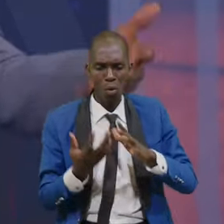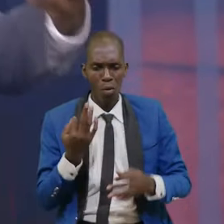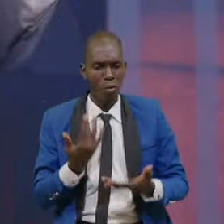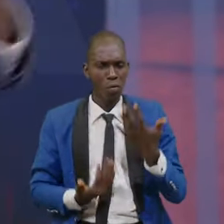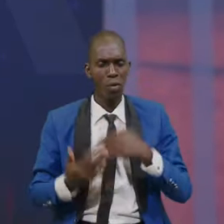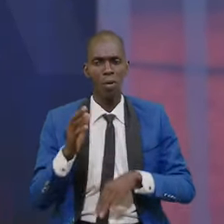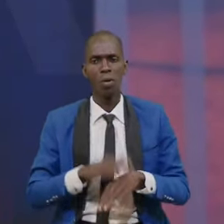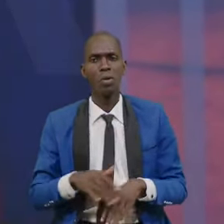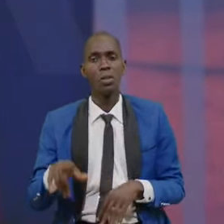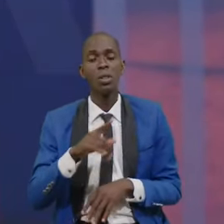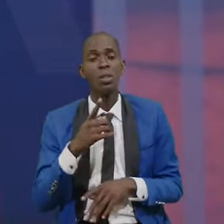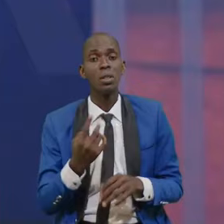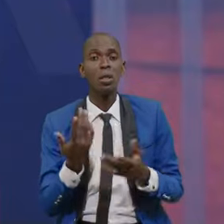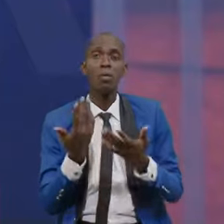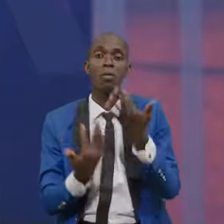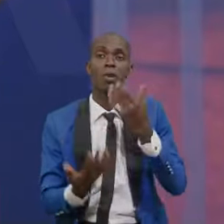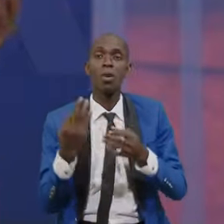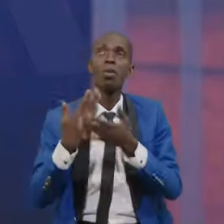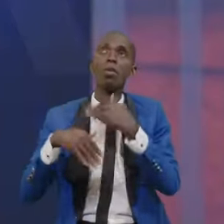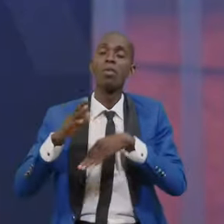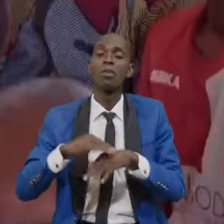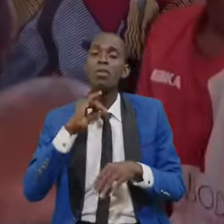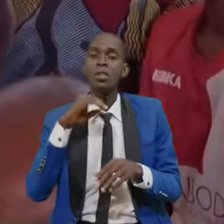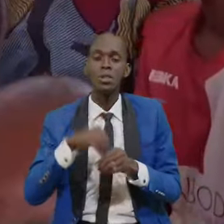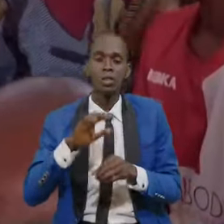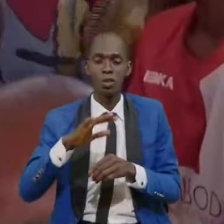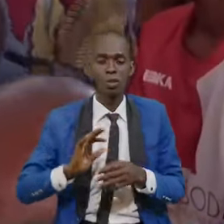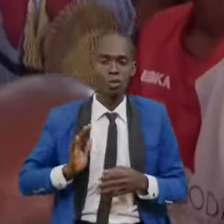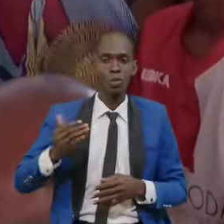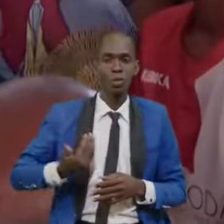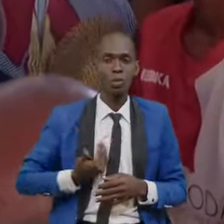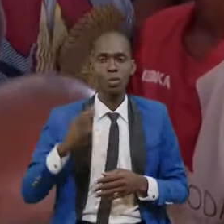The fire of heaven is in your soul, it's in your body.